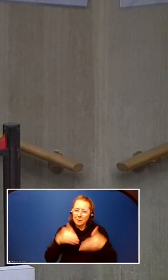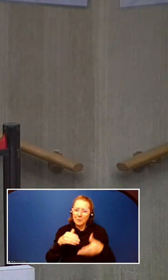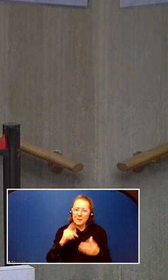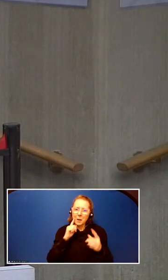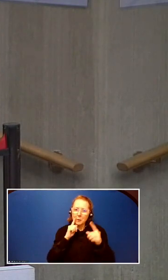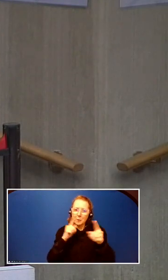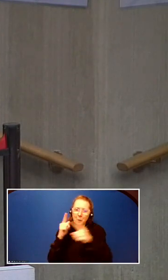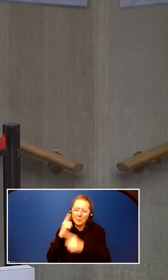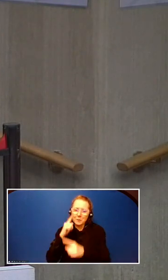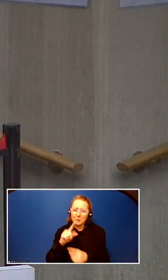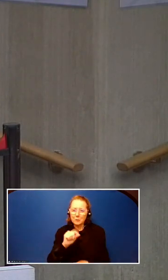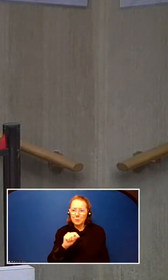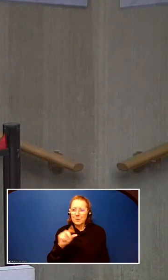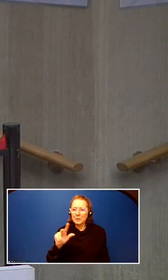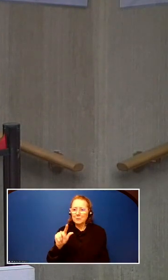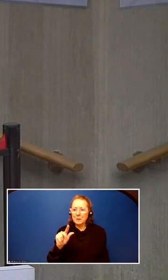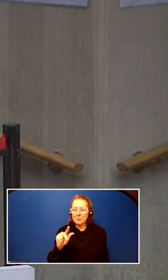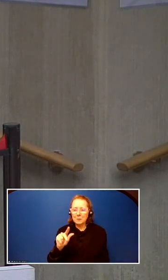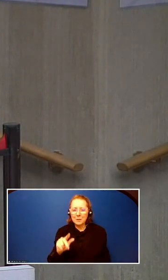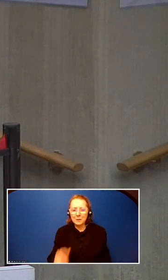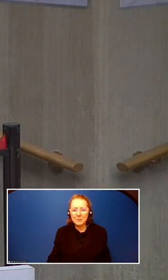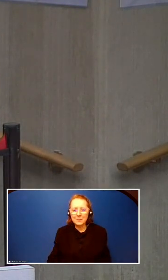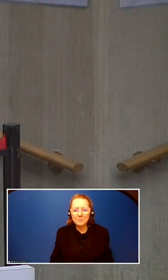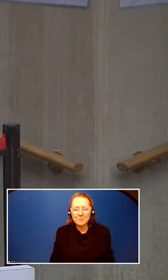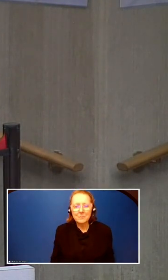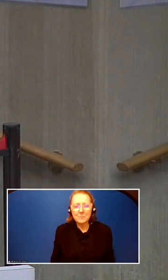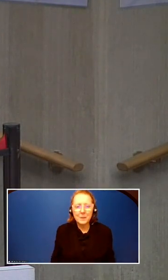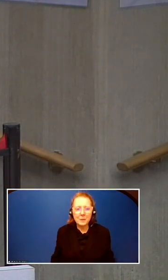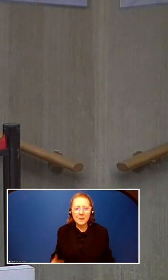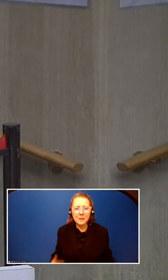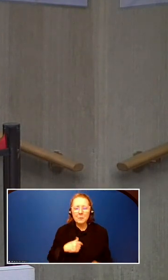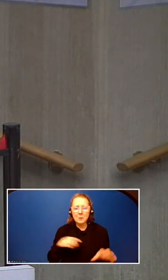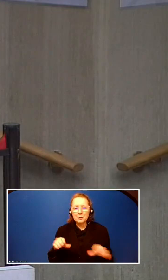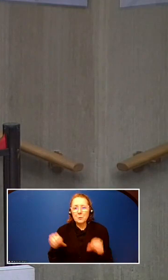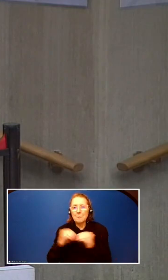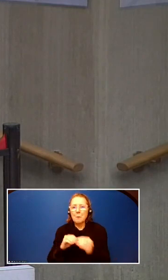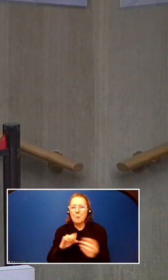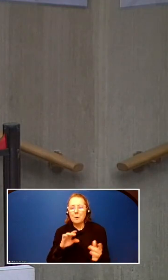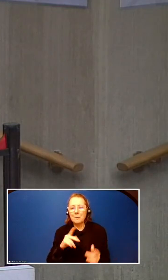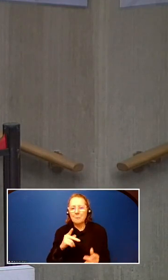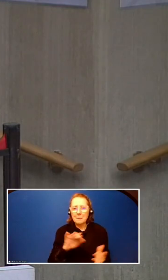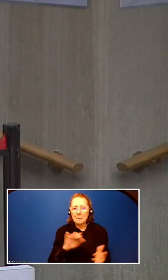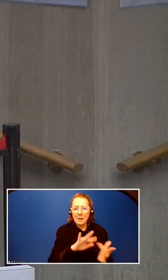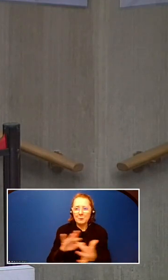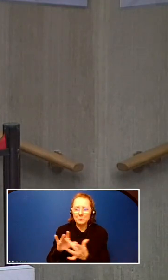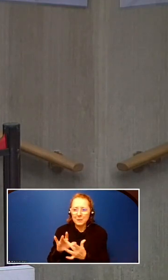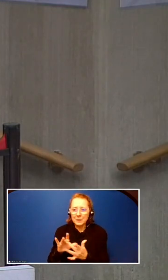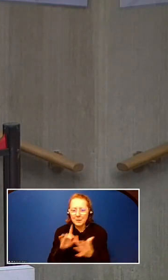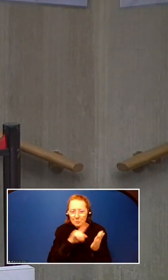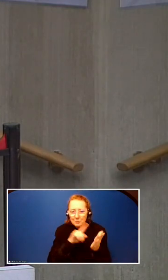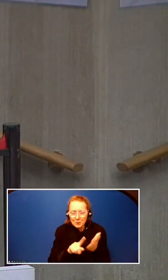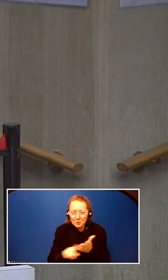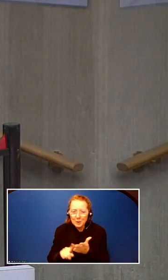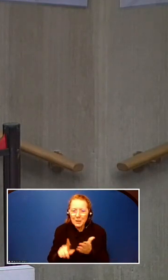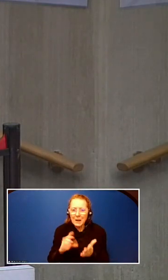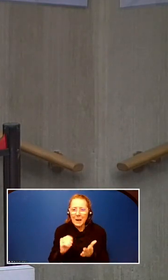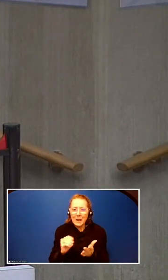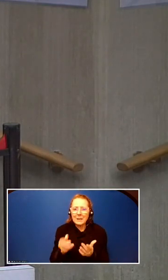this year, really going into more of an public outreach, trying to do some more research, and really increase our roles, which I think you'll all be excited